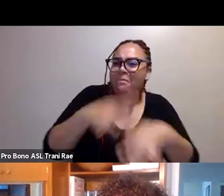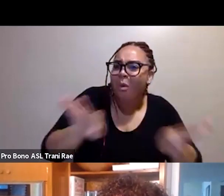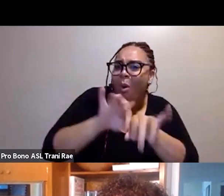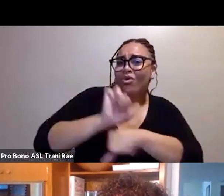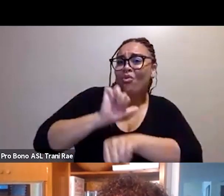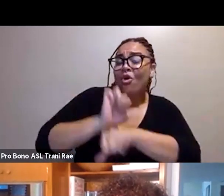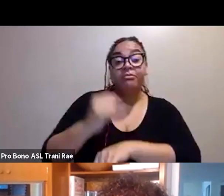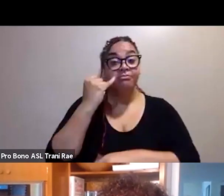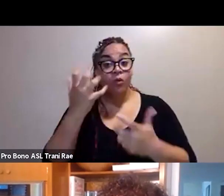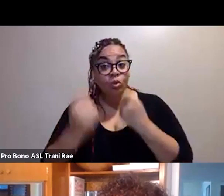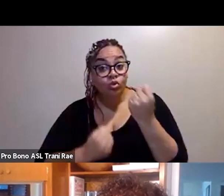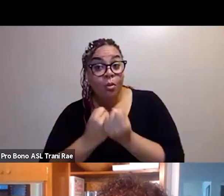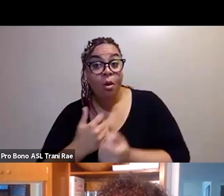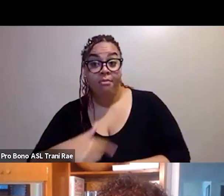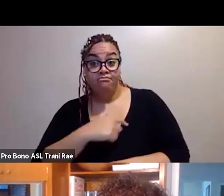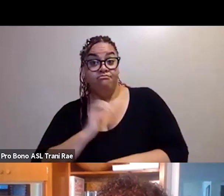that at